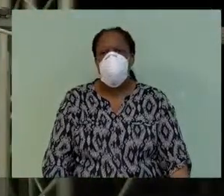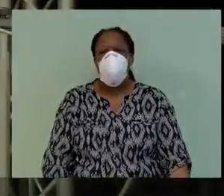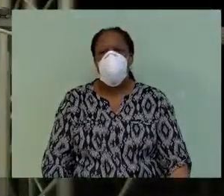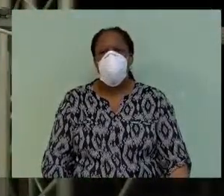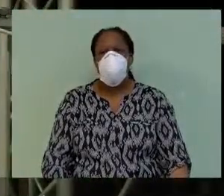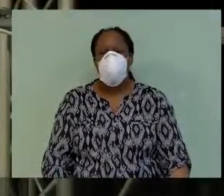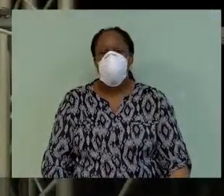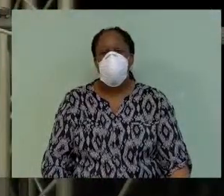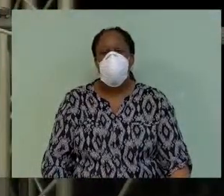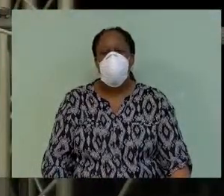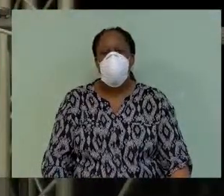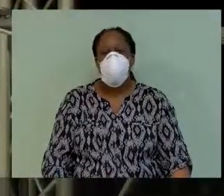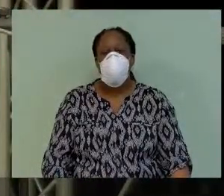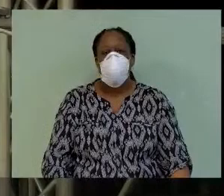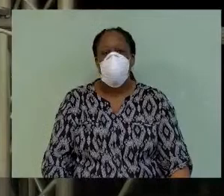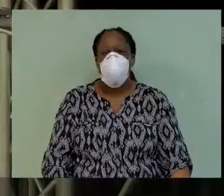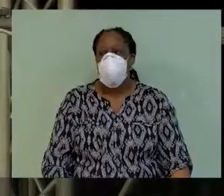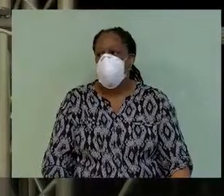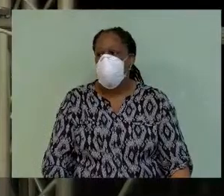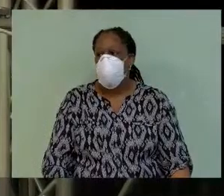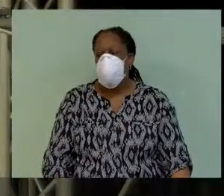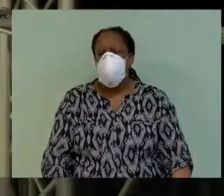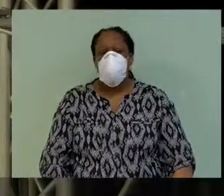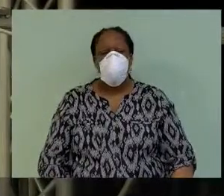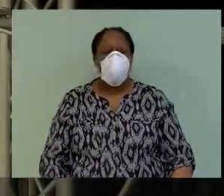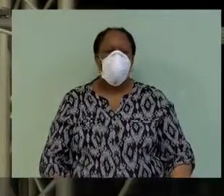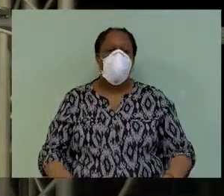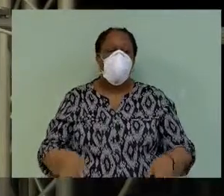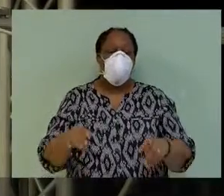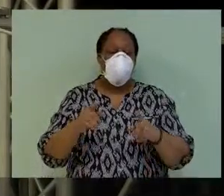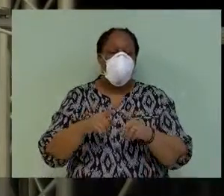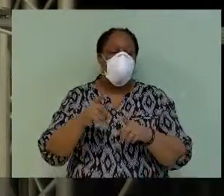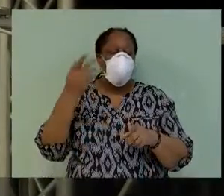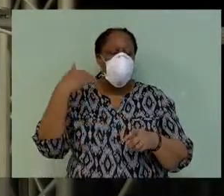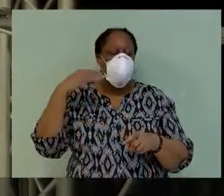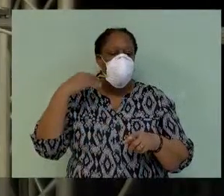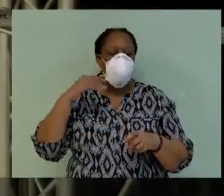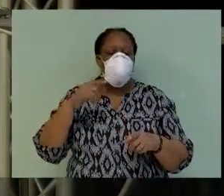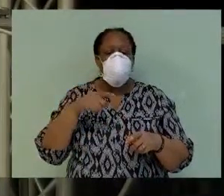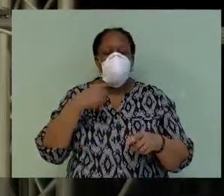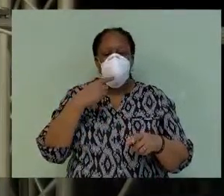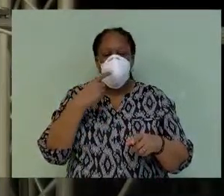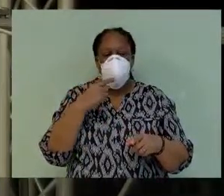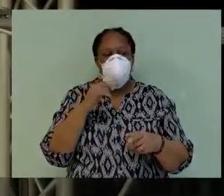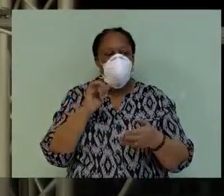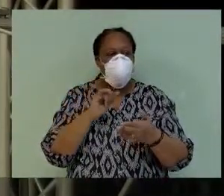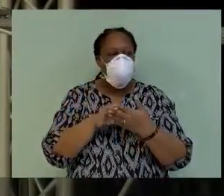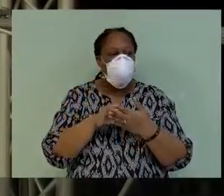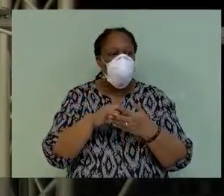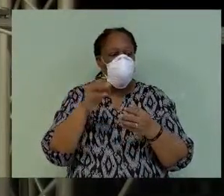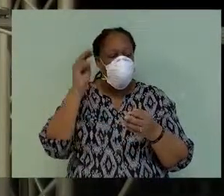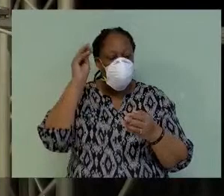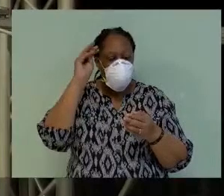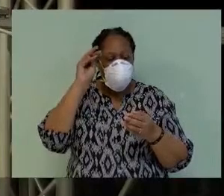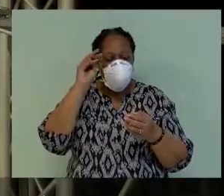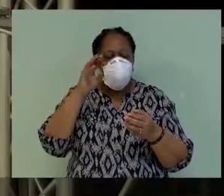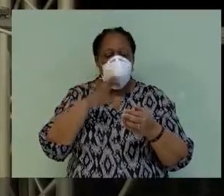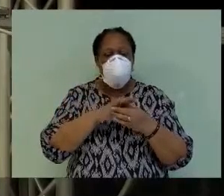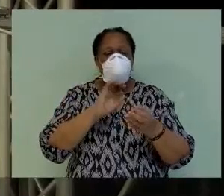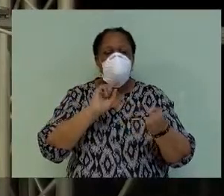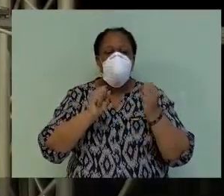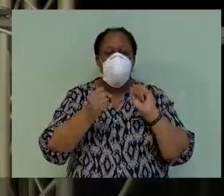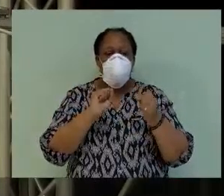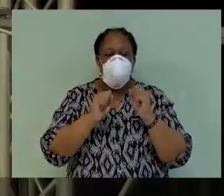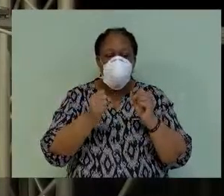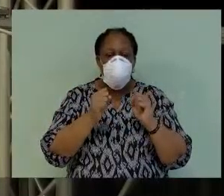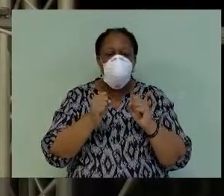Thank you so very much for that question. As I would have stated in my presentation, that the Ministry of Sports will be